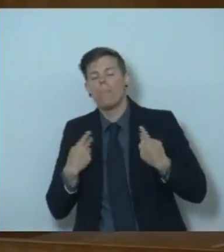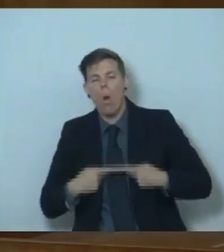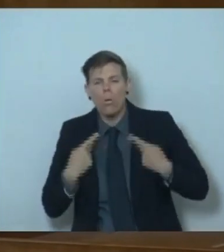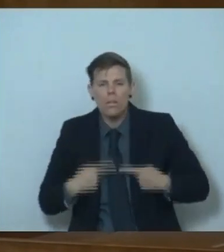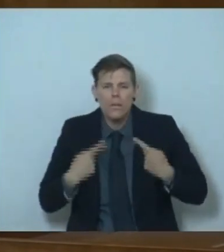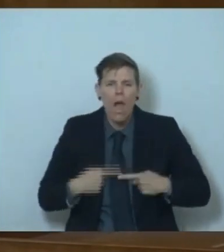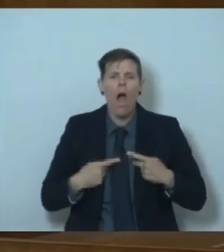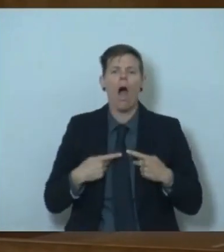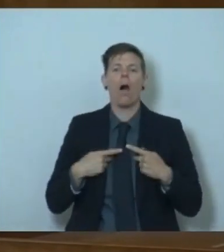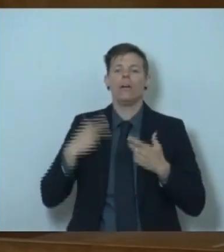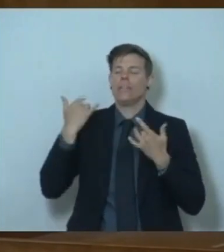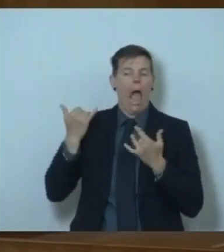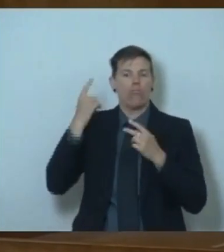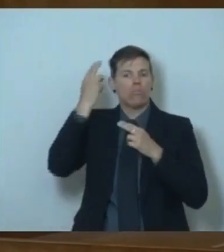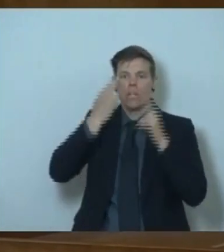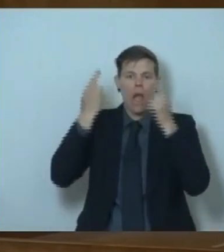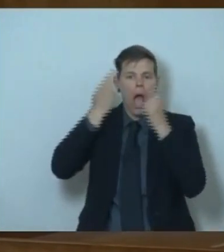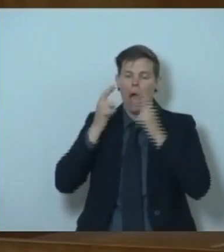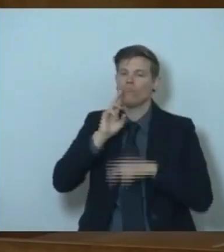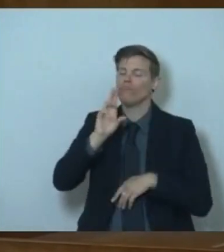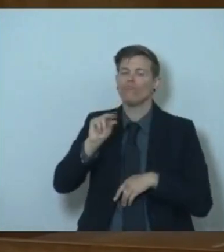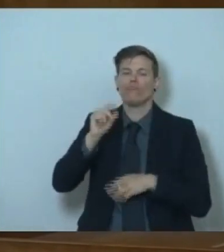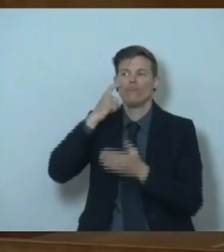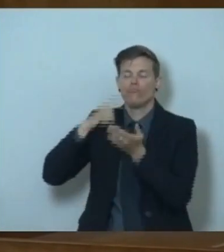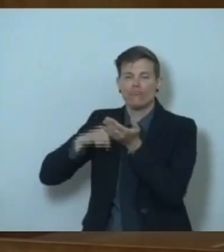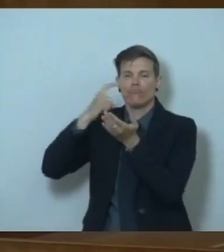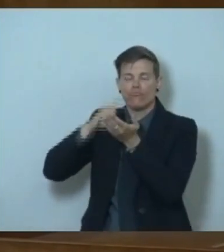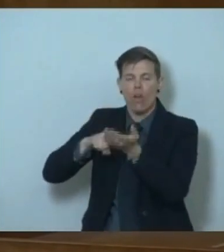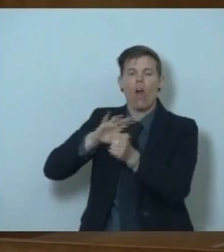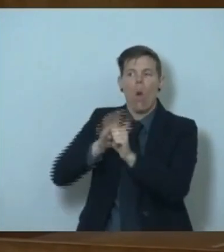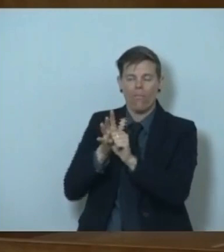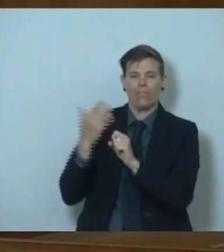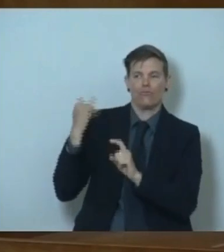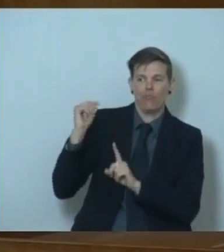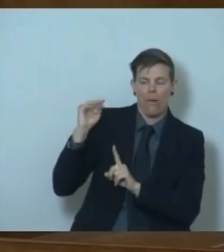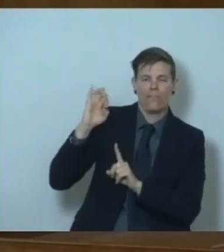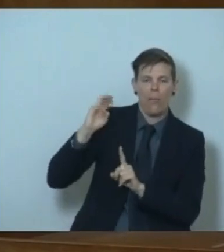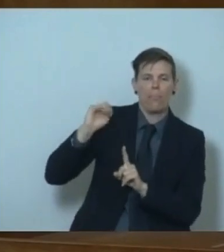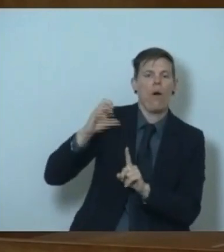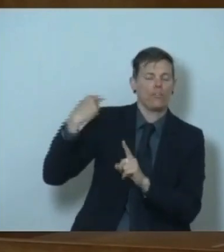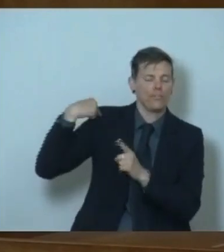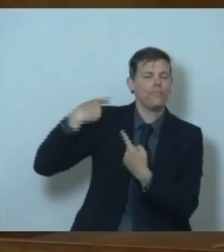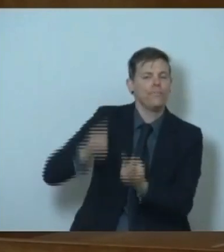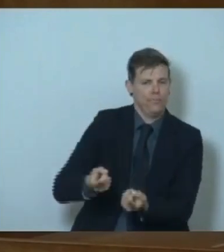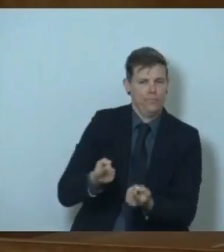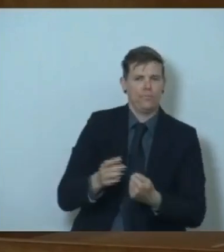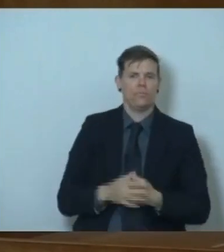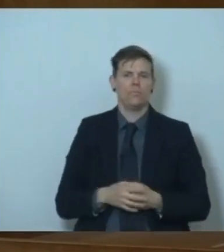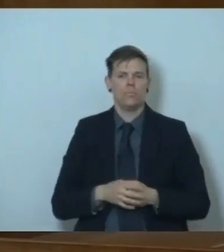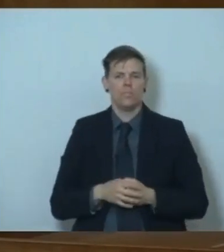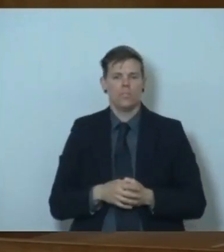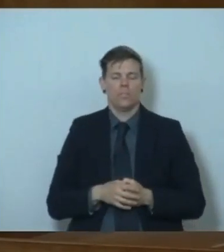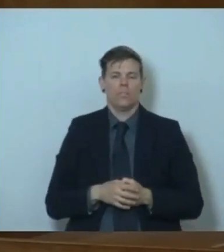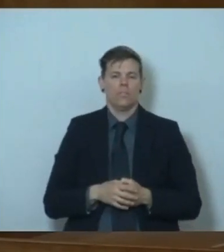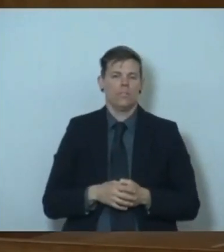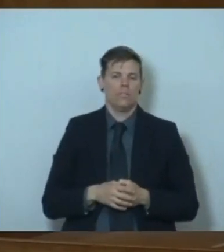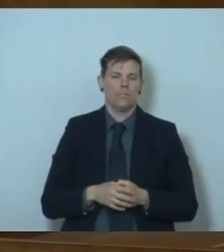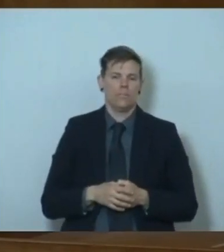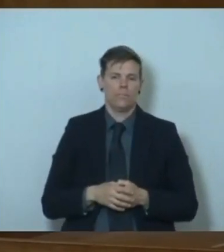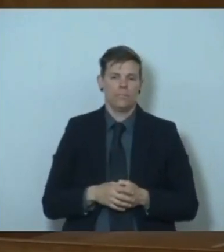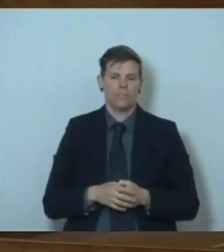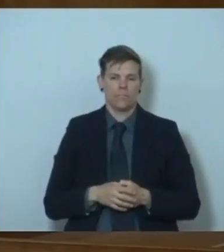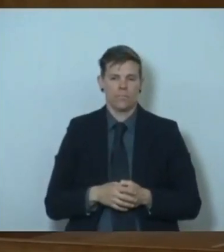they looked at the total number of deaths, which was about 25,000 during a defined time period, and then the number of deaths that